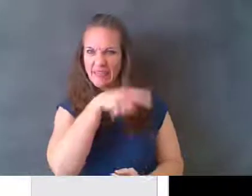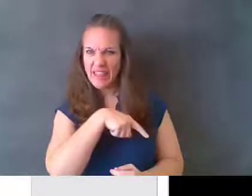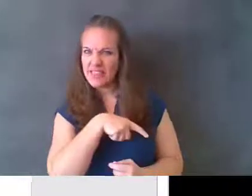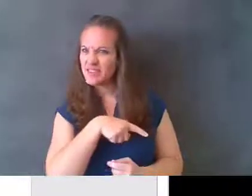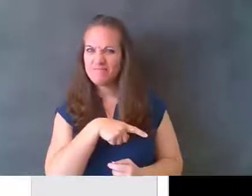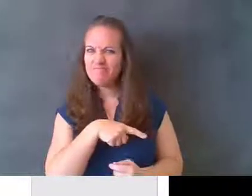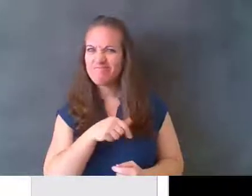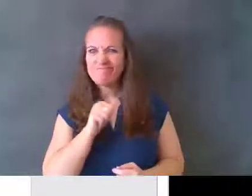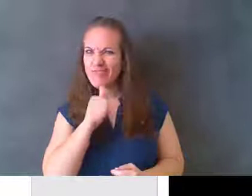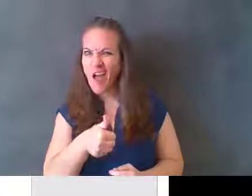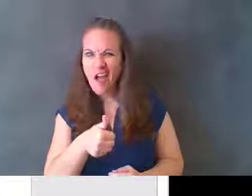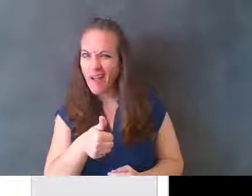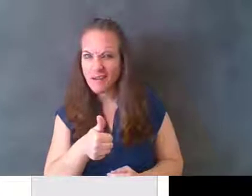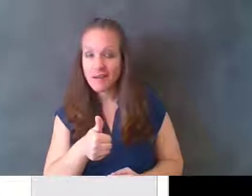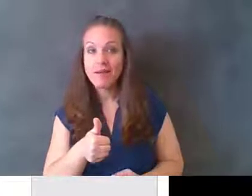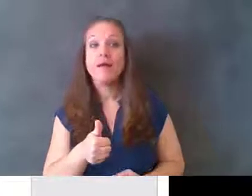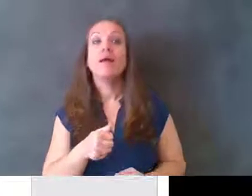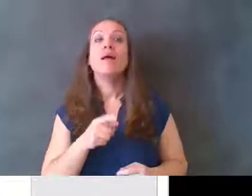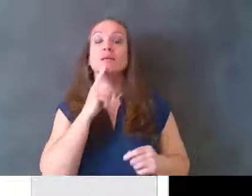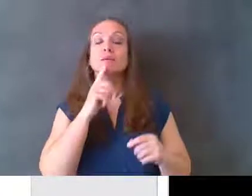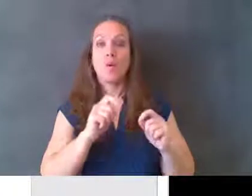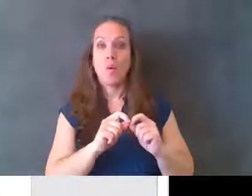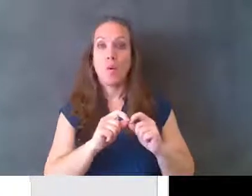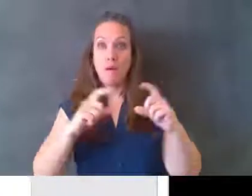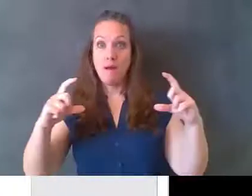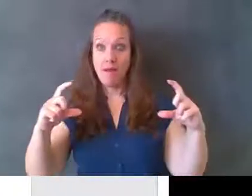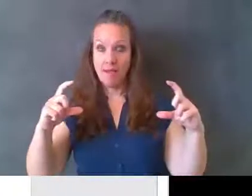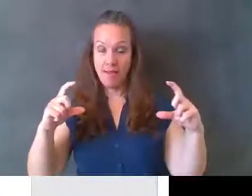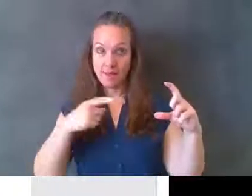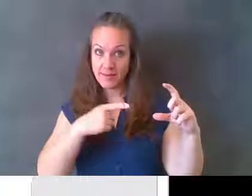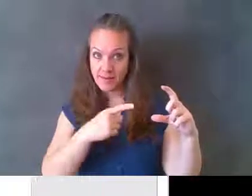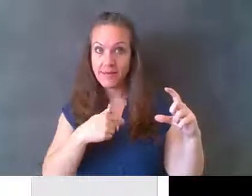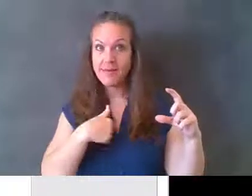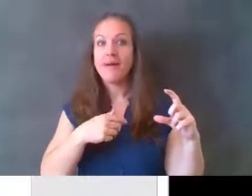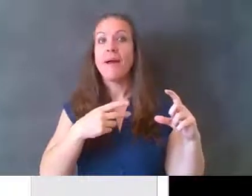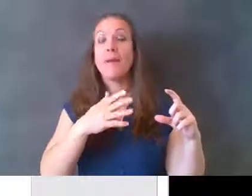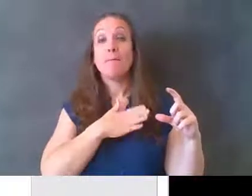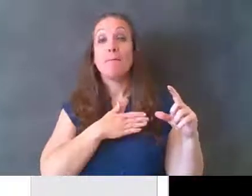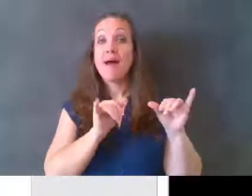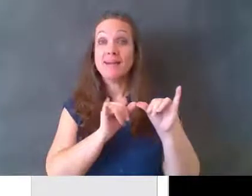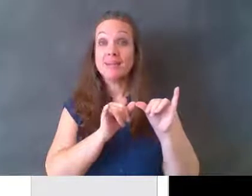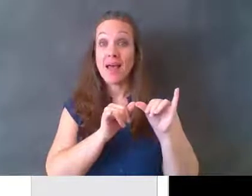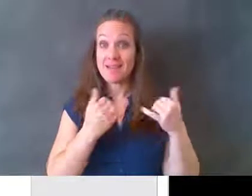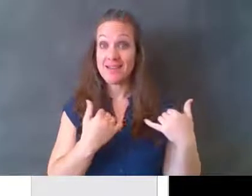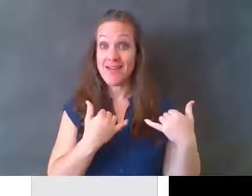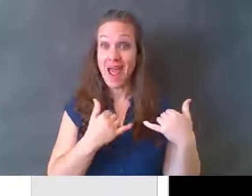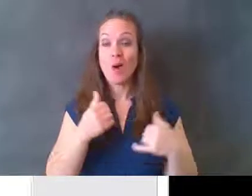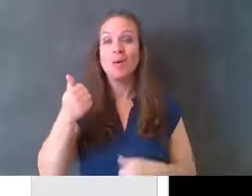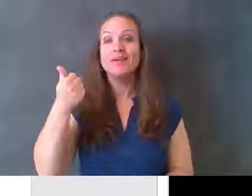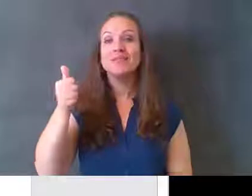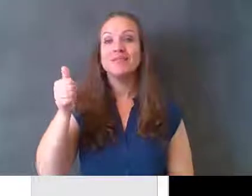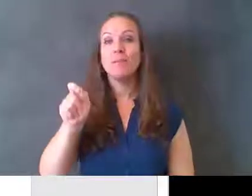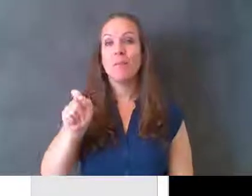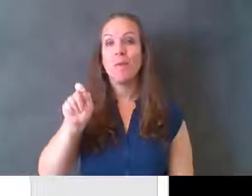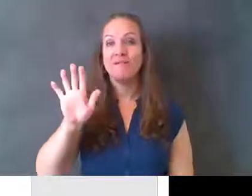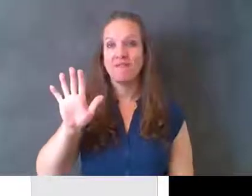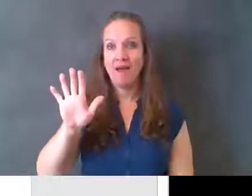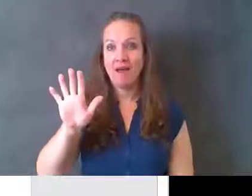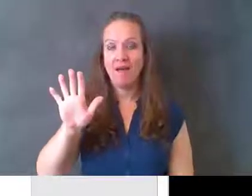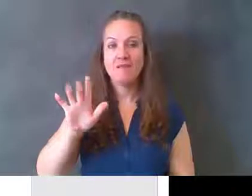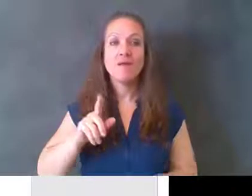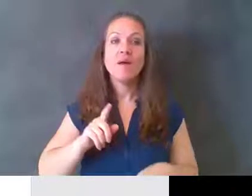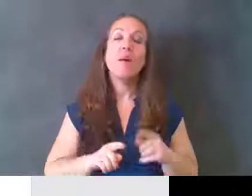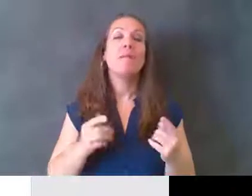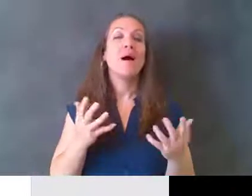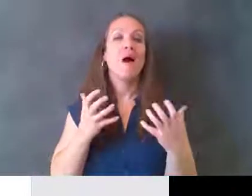body text here, I highlighted it, and you can see it's a size 10.5. I would like it to be an Arial